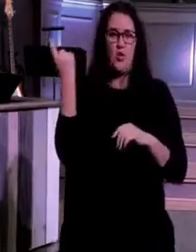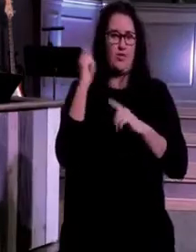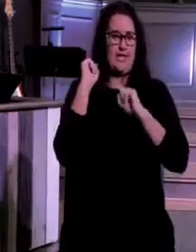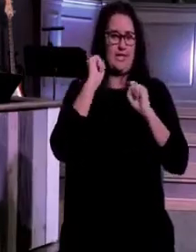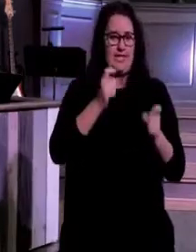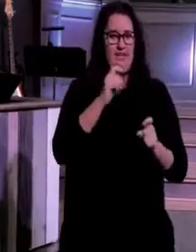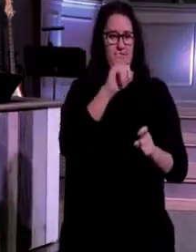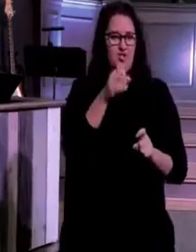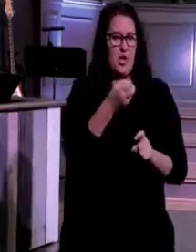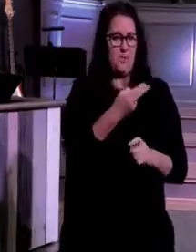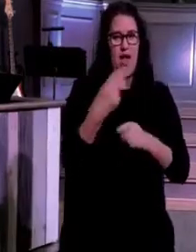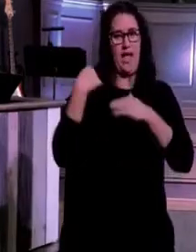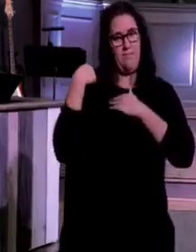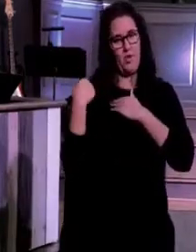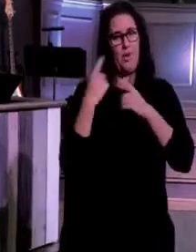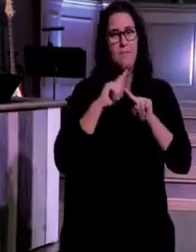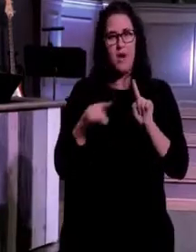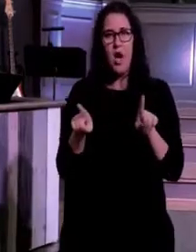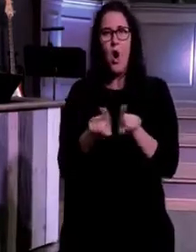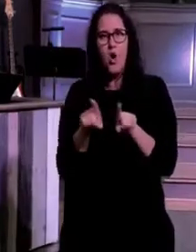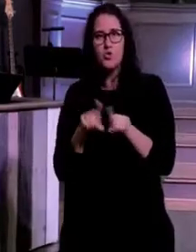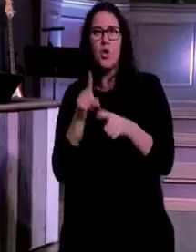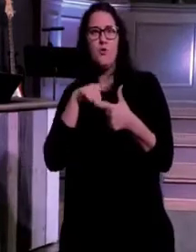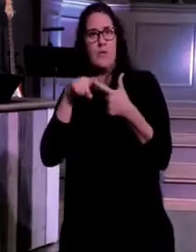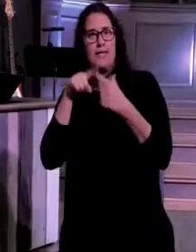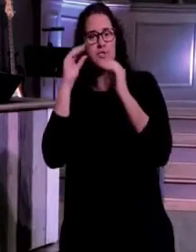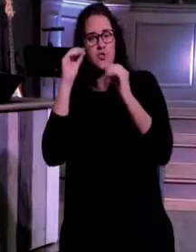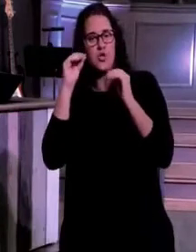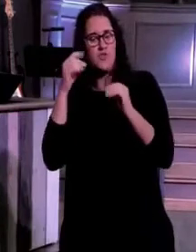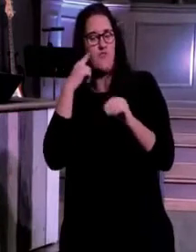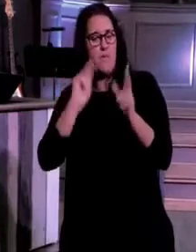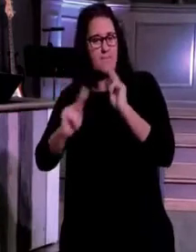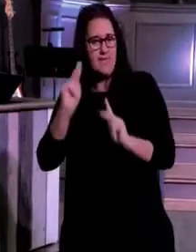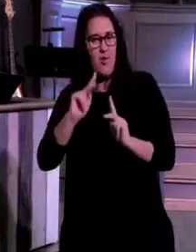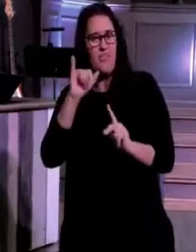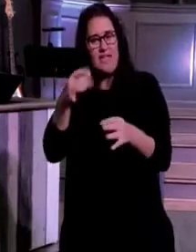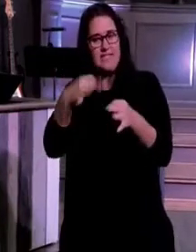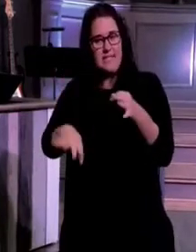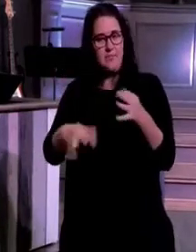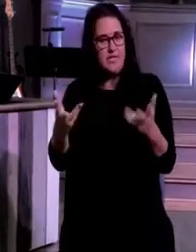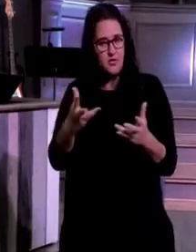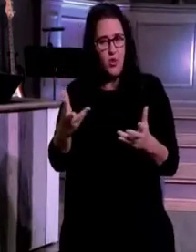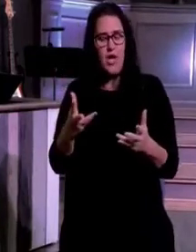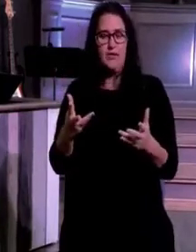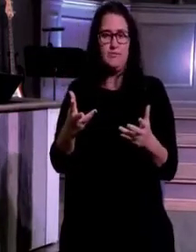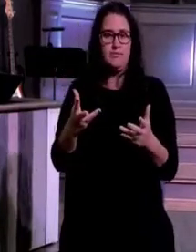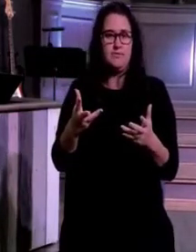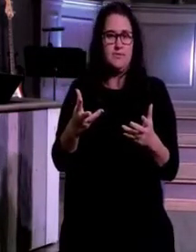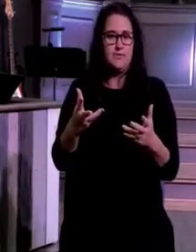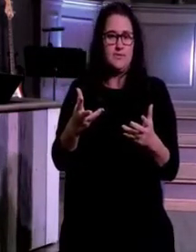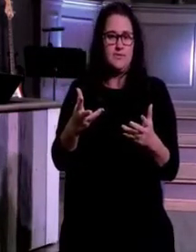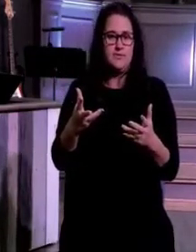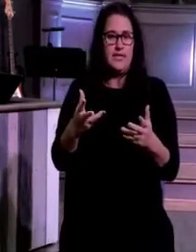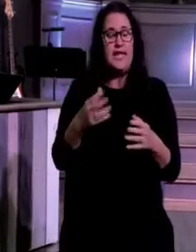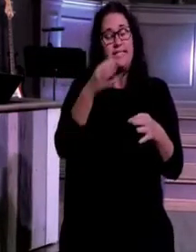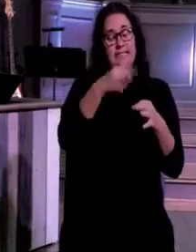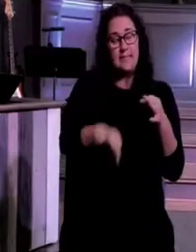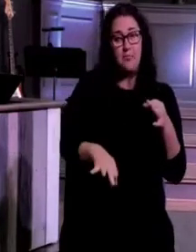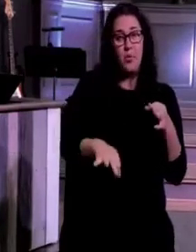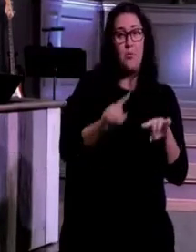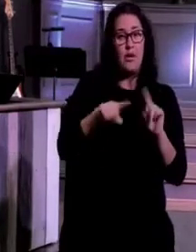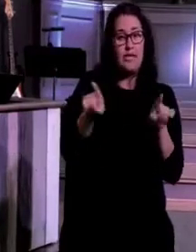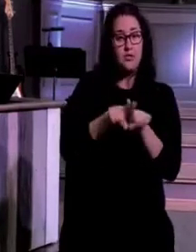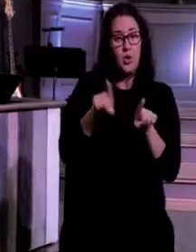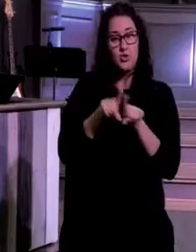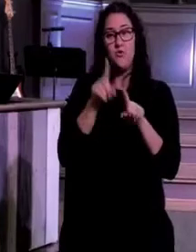an instruction to the people. The instruction to the people is pretty simply profound, but yet profoundly simple. He